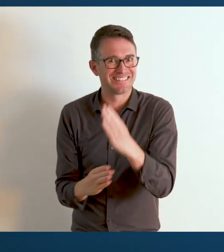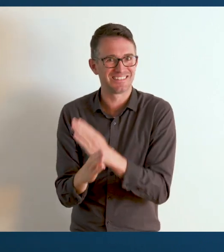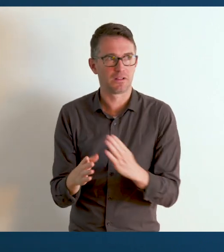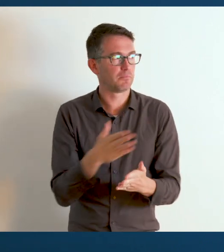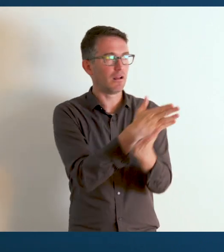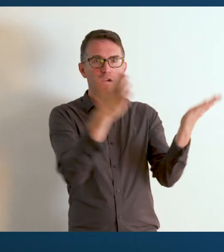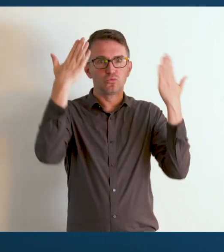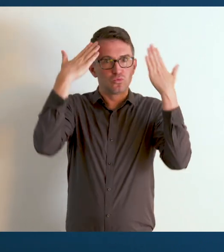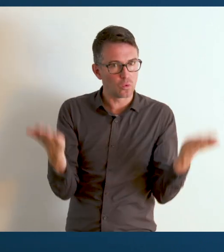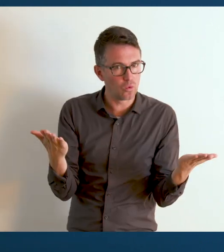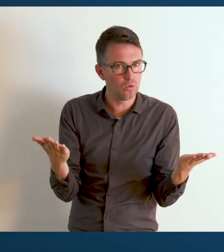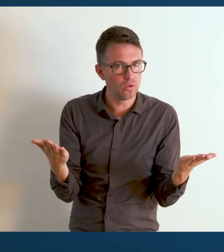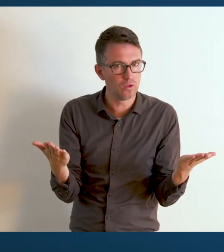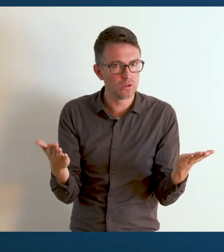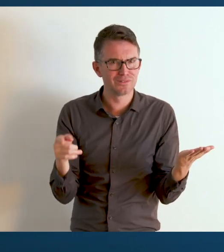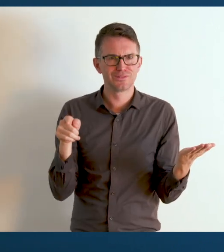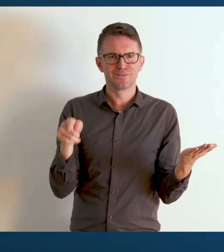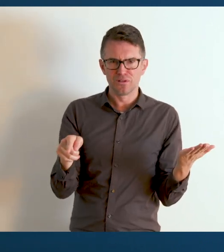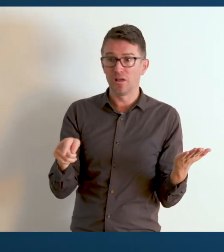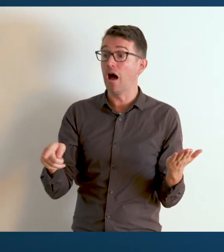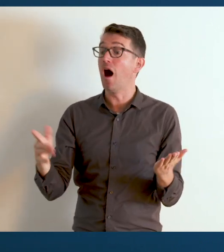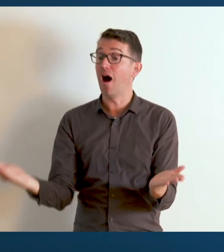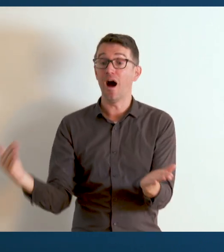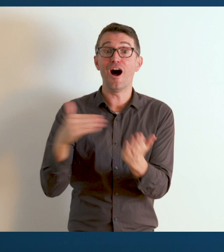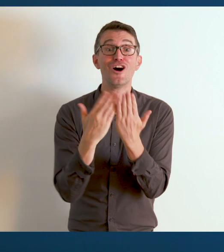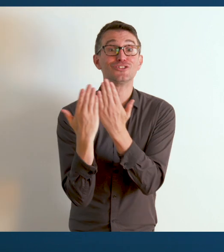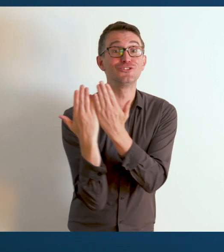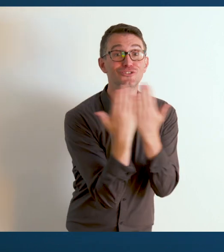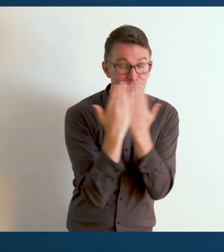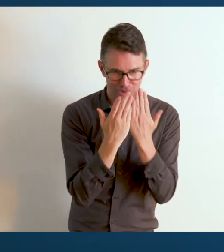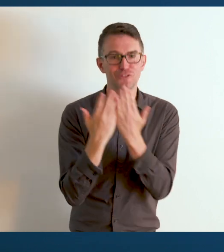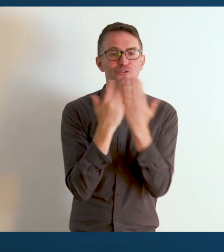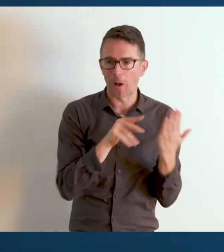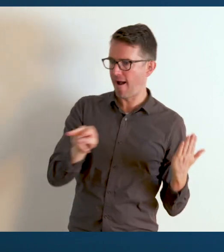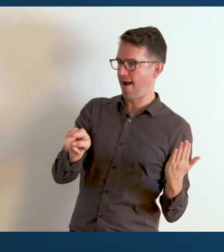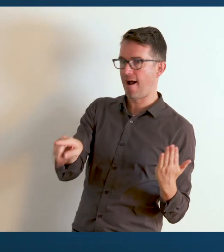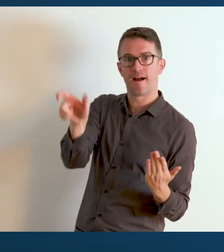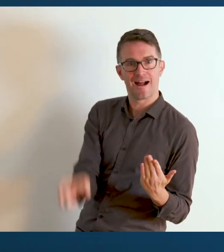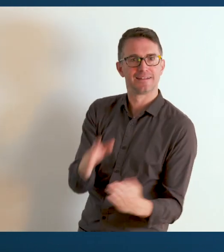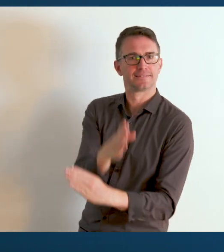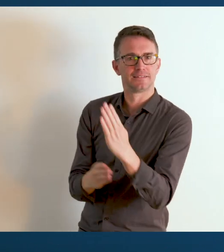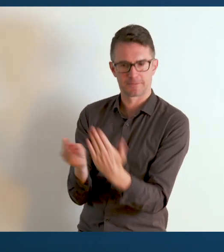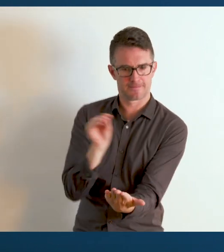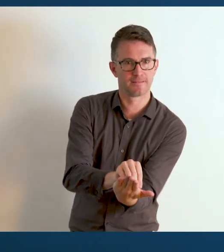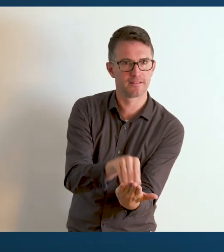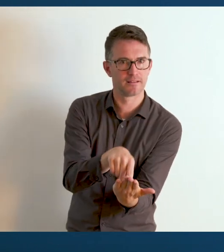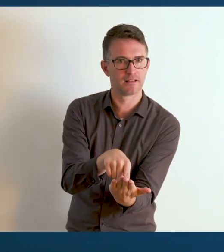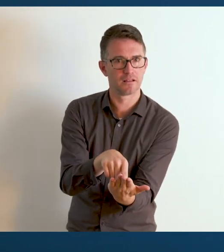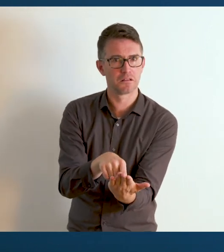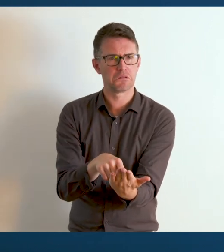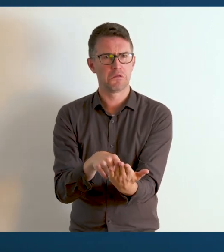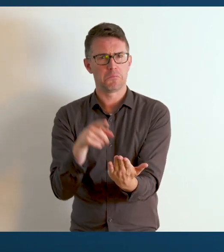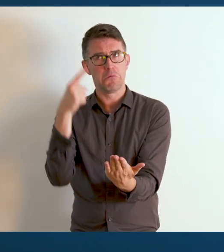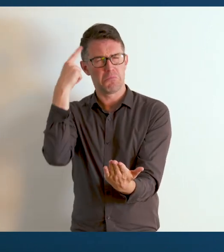with children, disability is first identified when they go to school. And you may think that that's